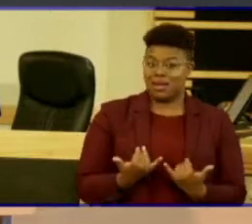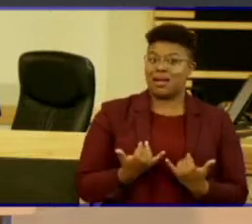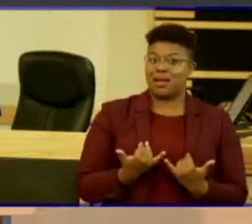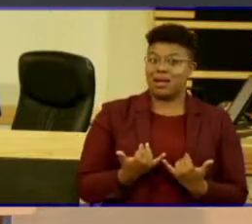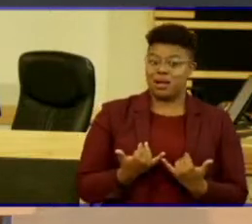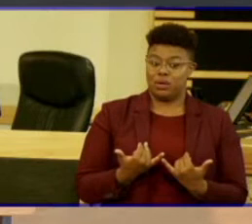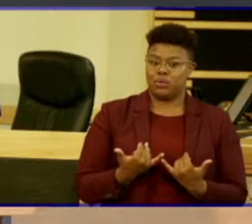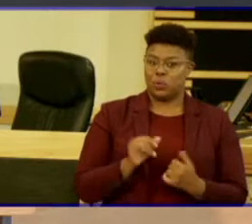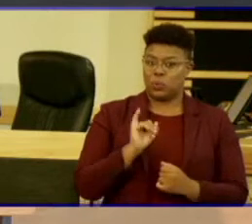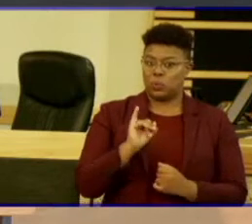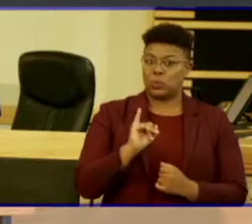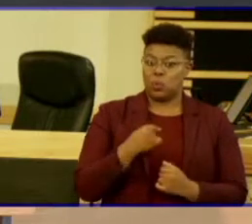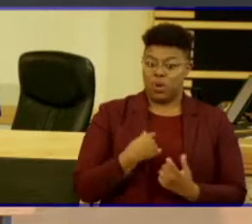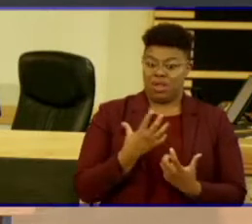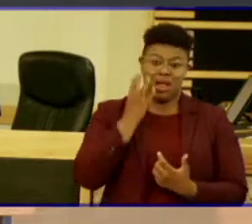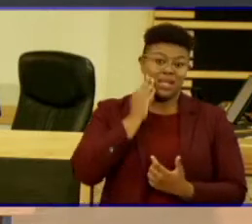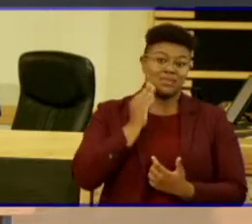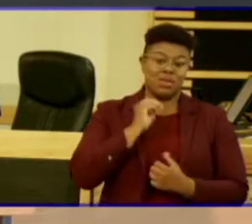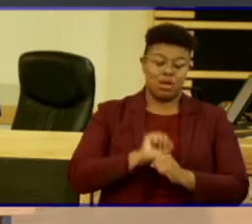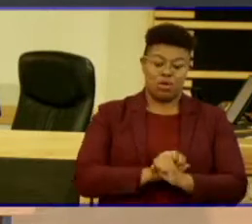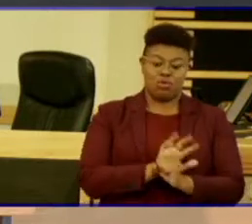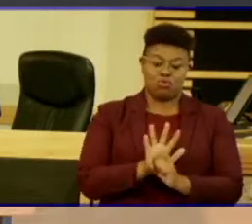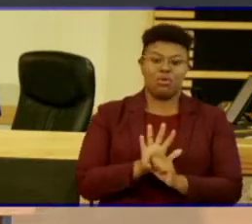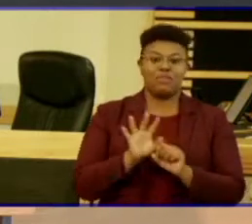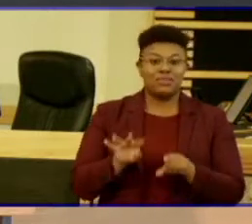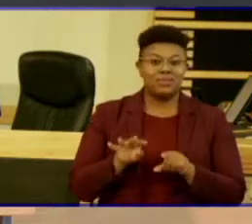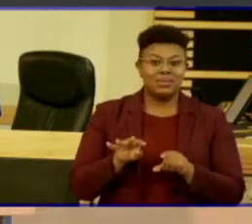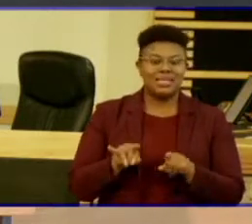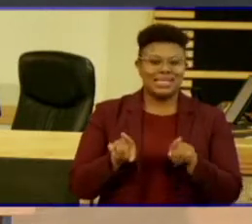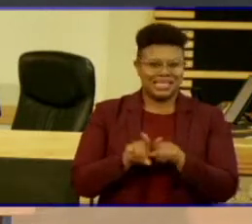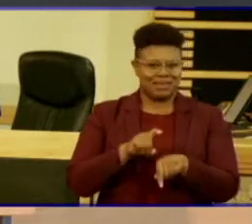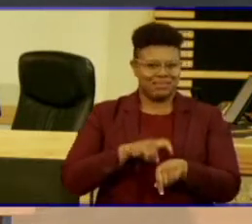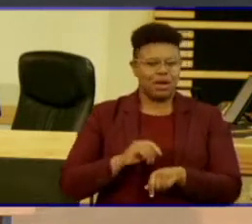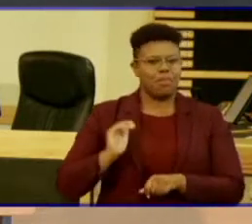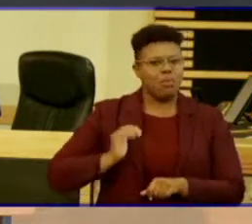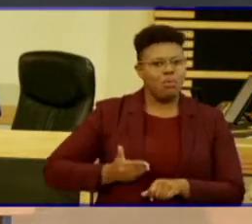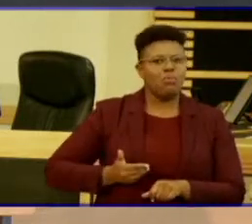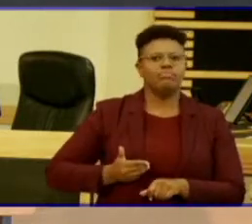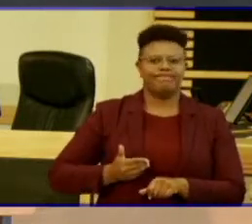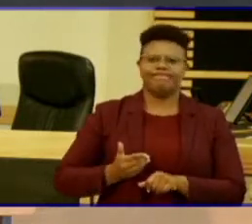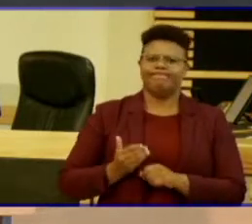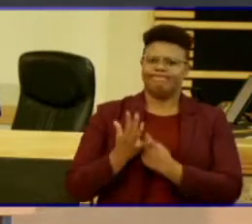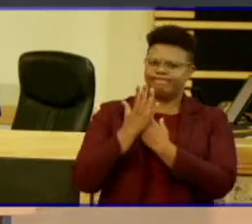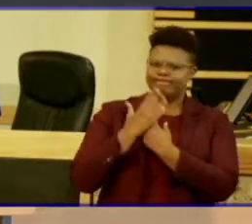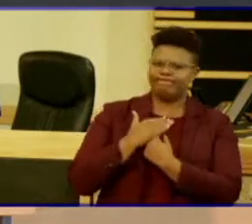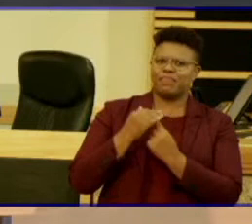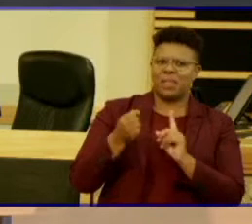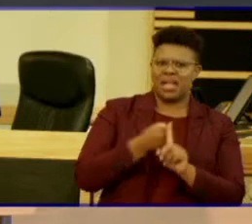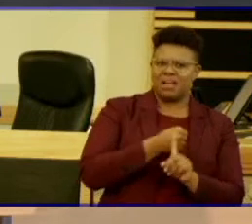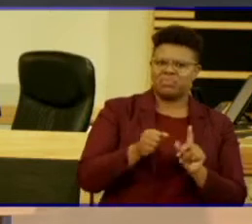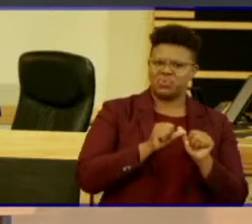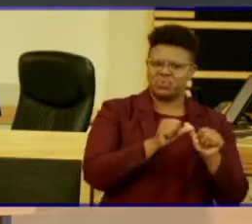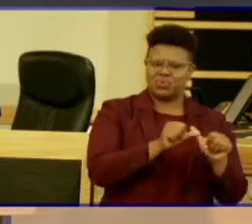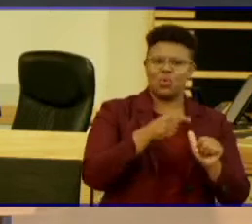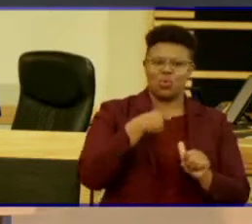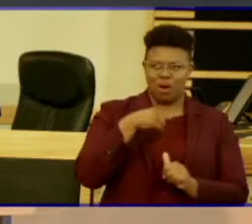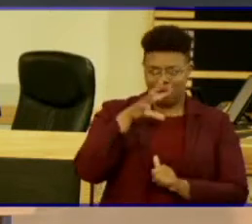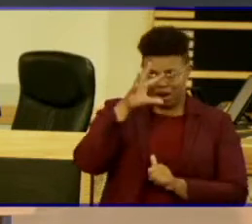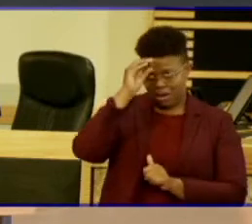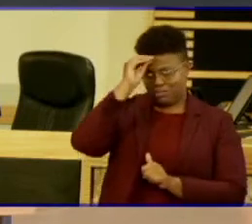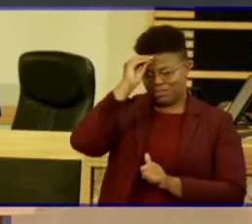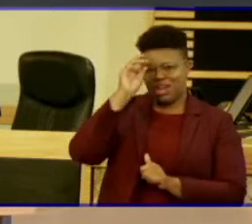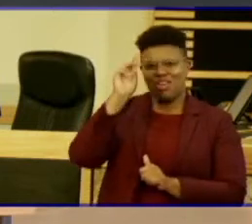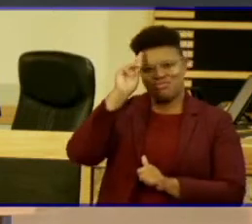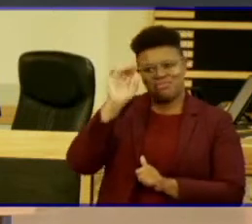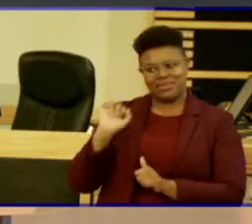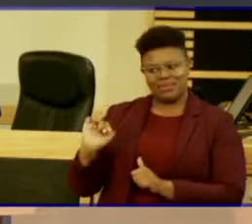the COVID-19 pandemic, but also the scourge of gender-based violence, we draw inspiration from her